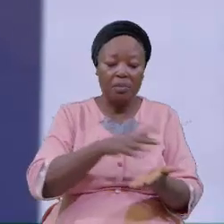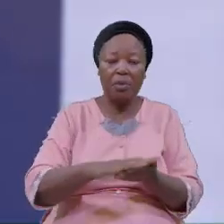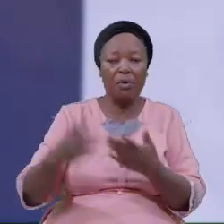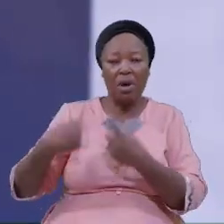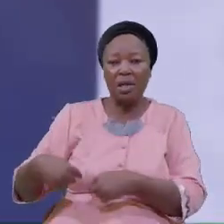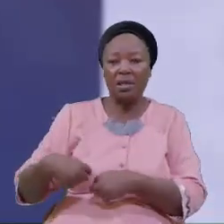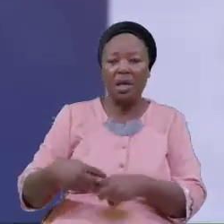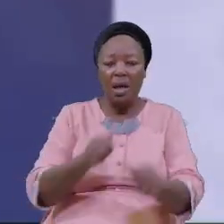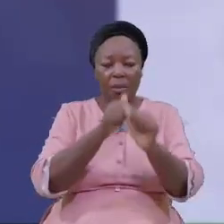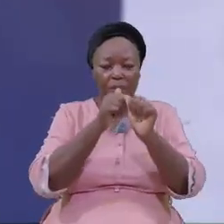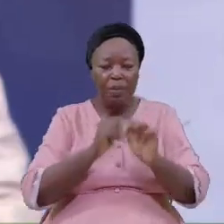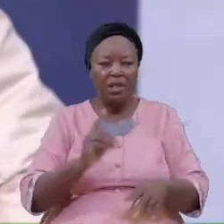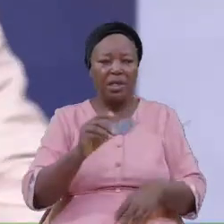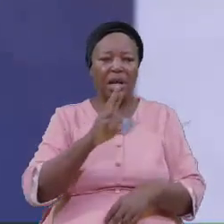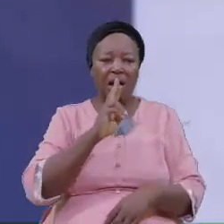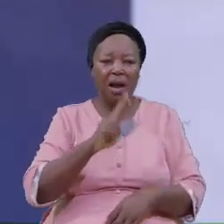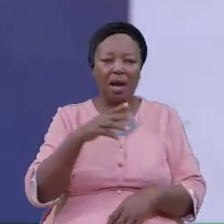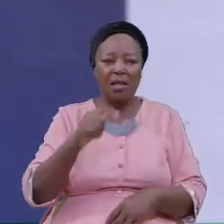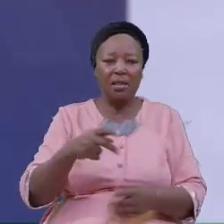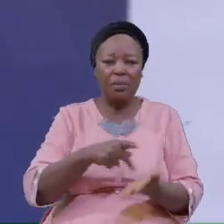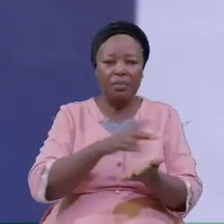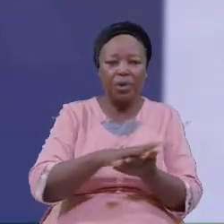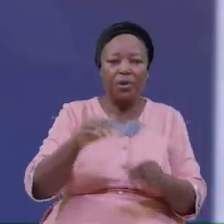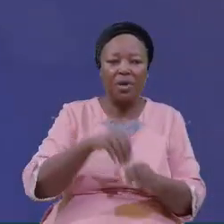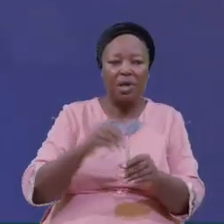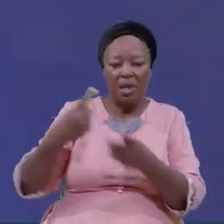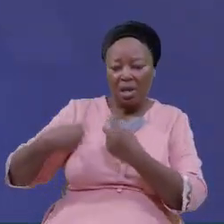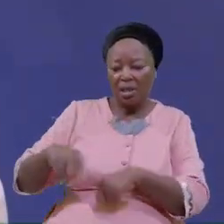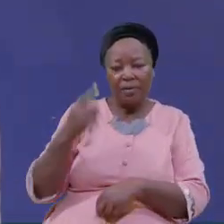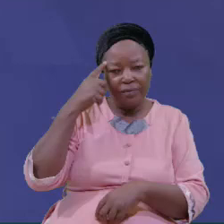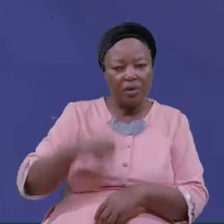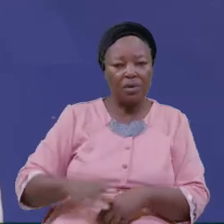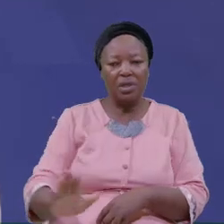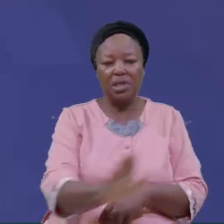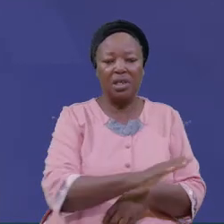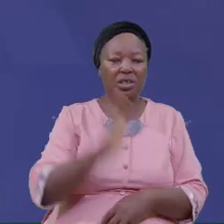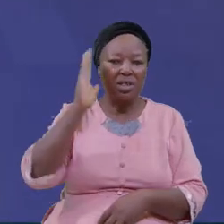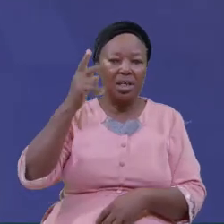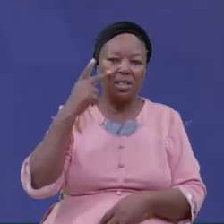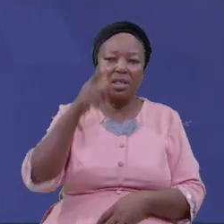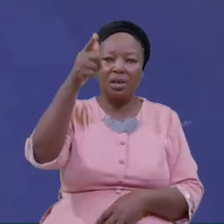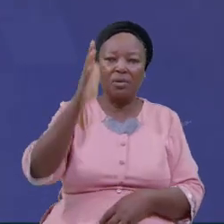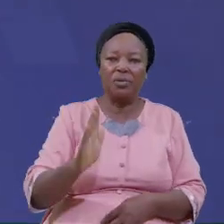Blessed are the pure in heart, for they shall see God.